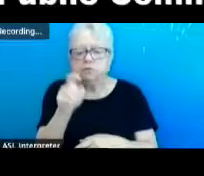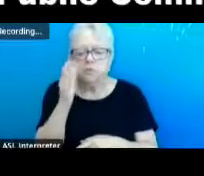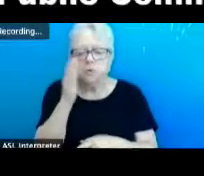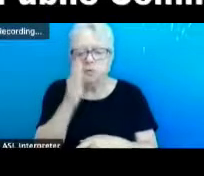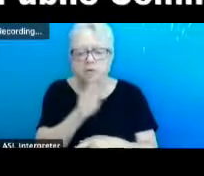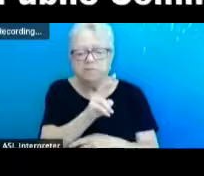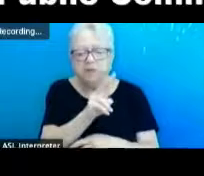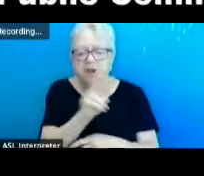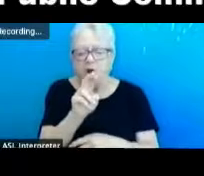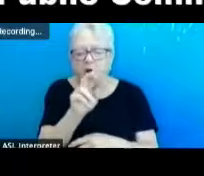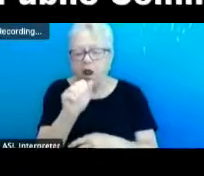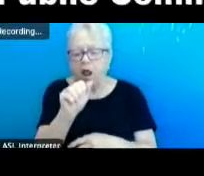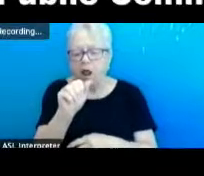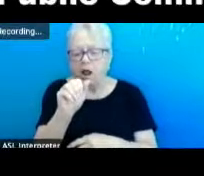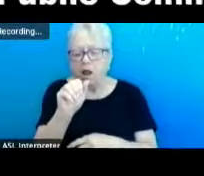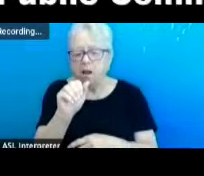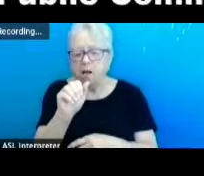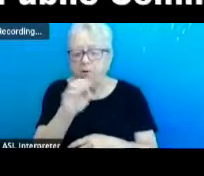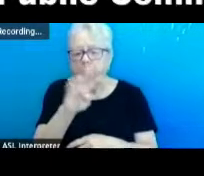questions are